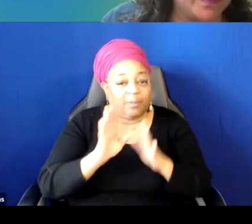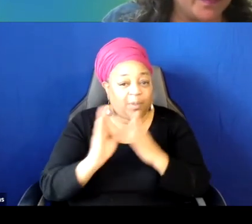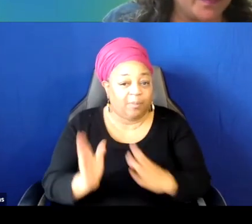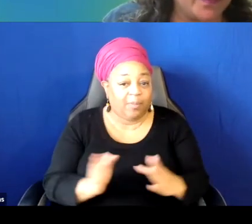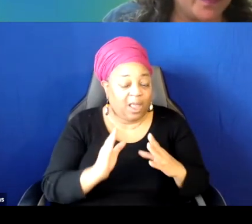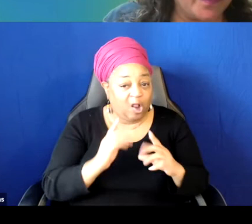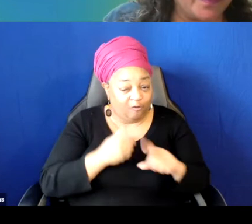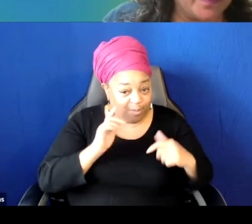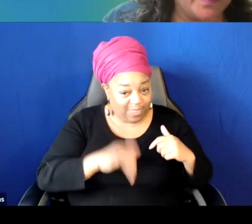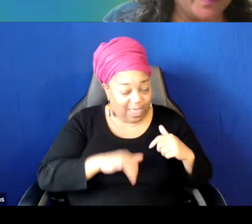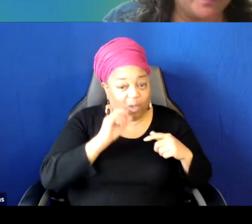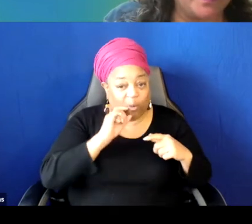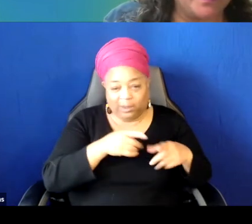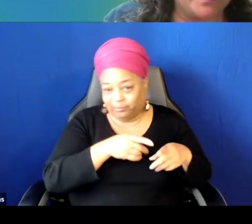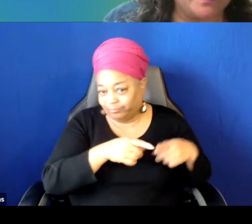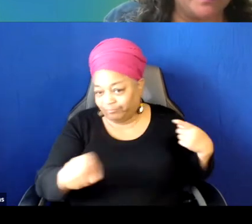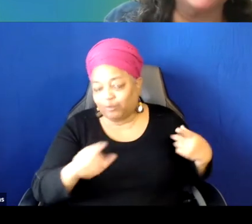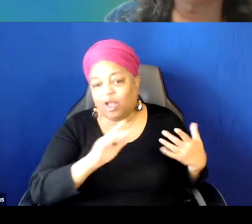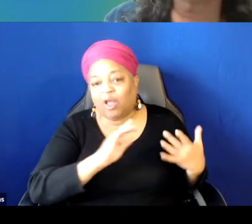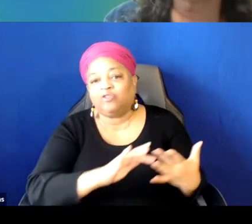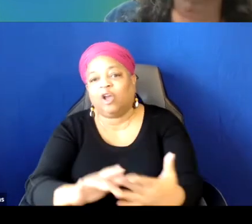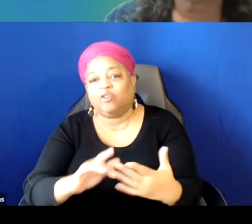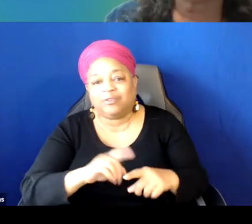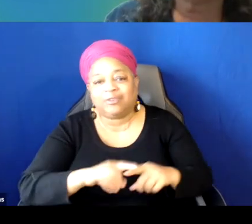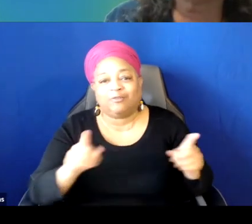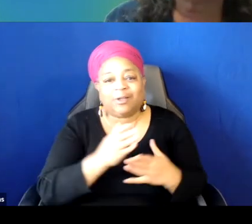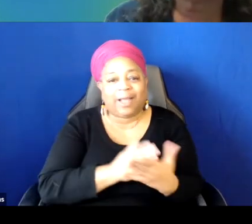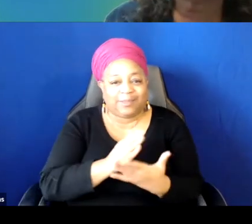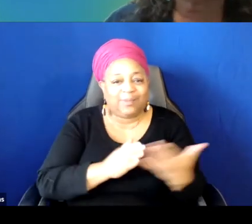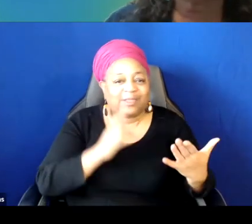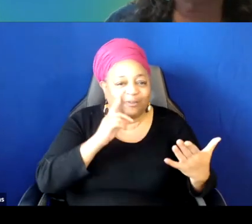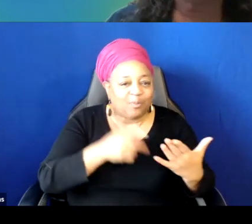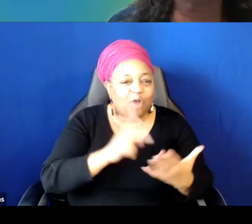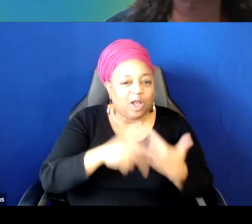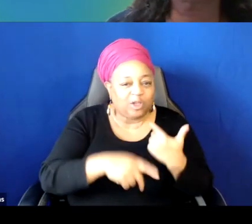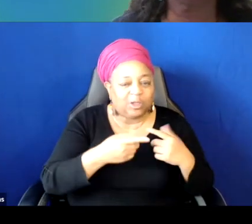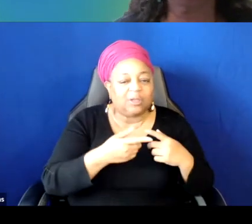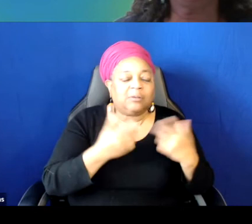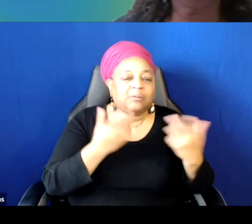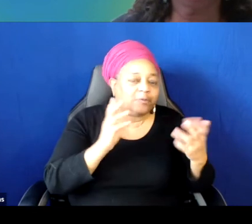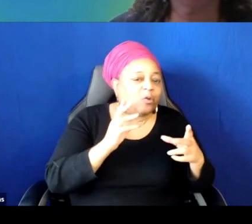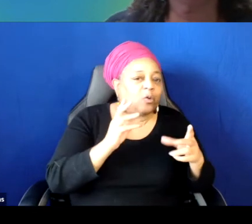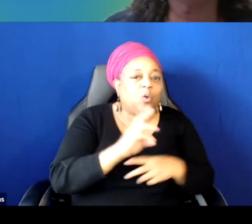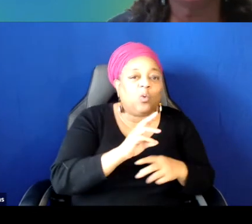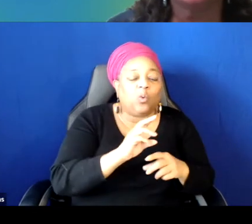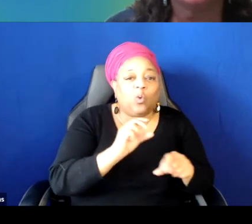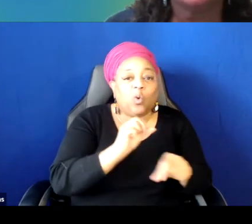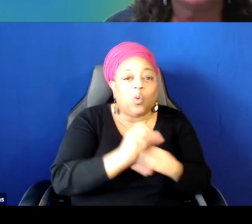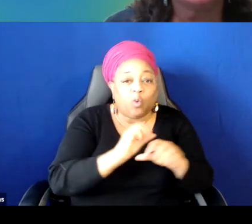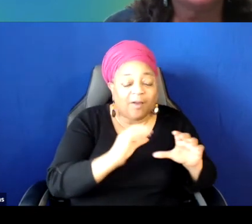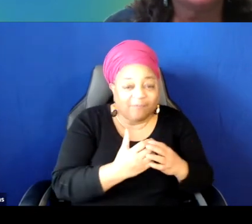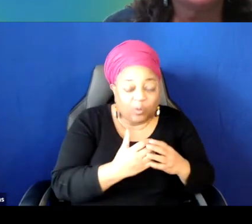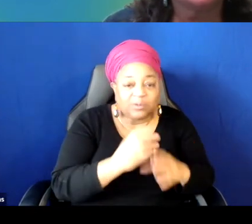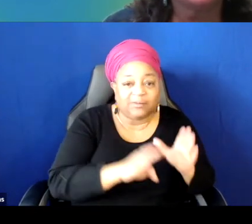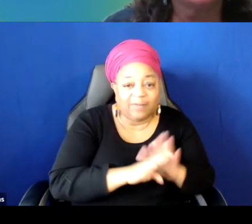so many different aspects of the project, from workforce development to actual construction happening on